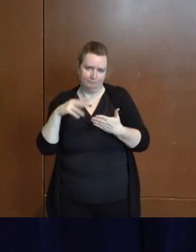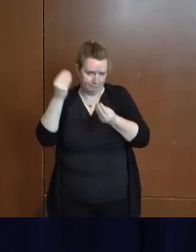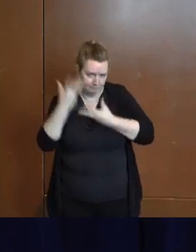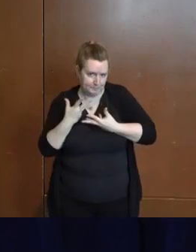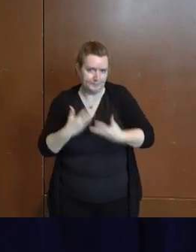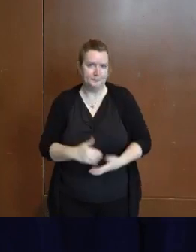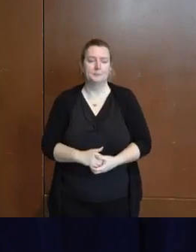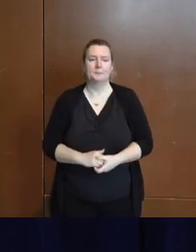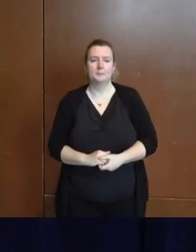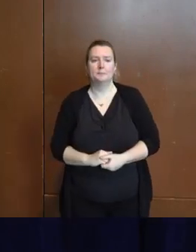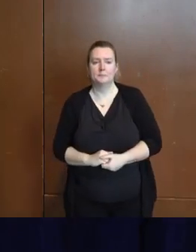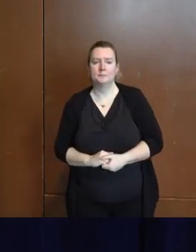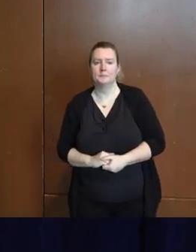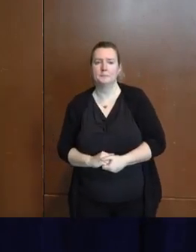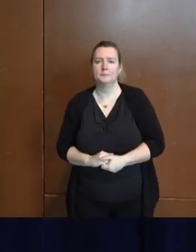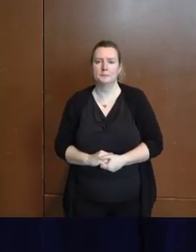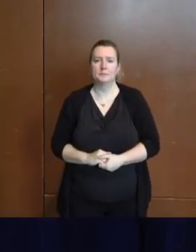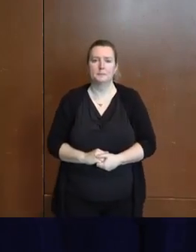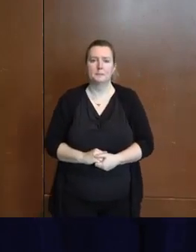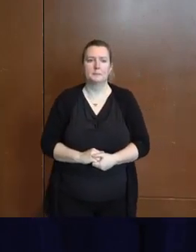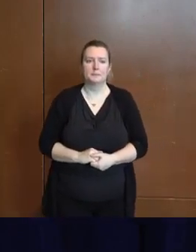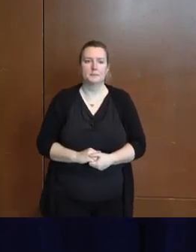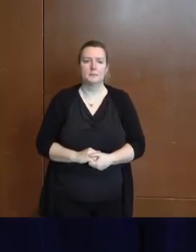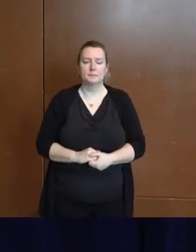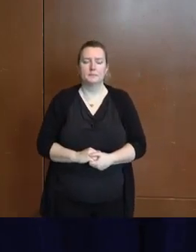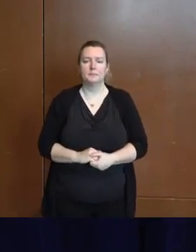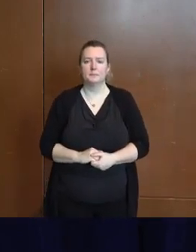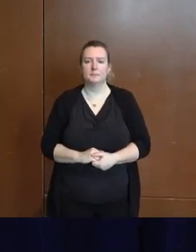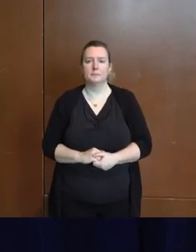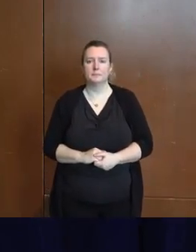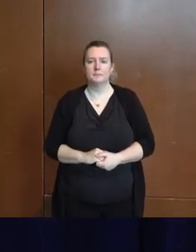reporting, we have performed